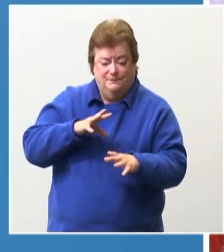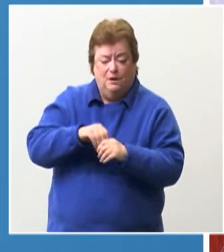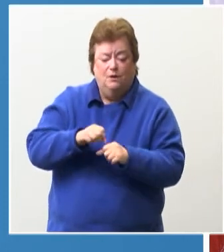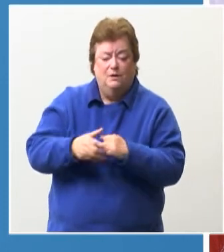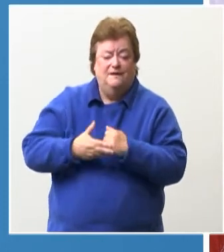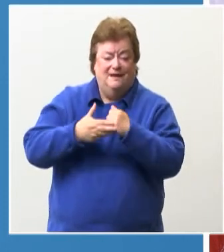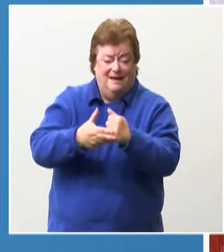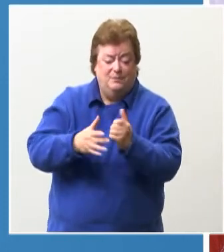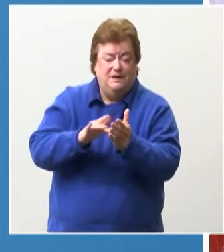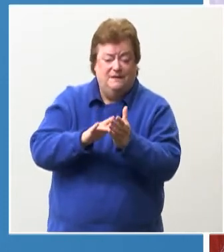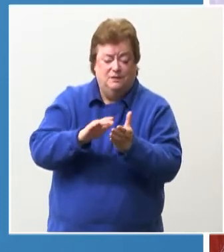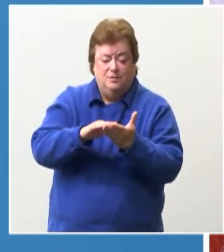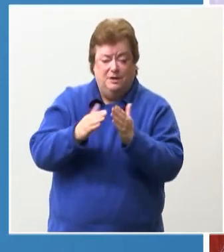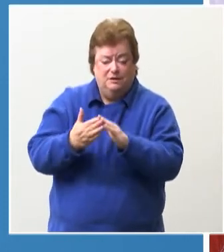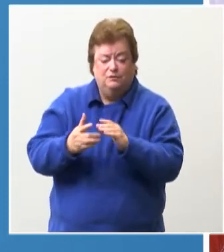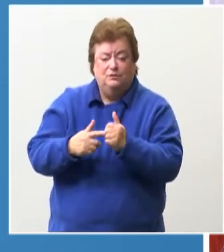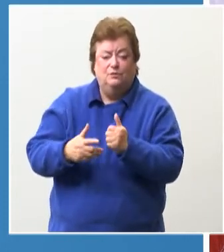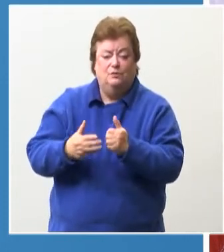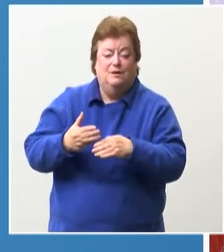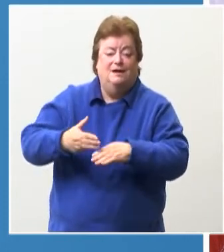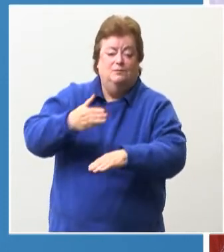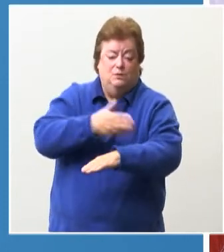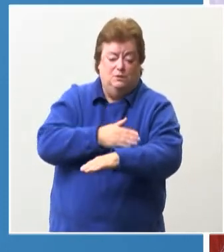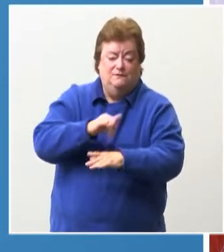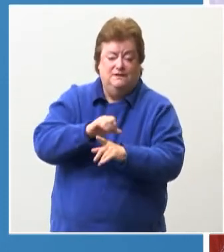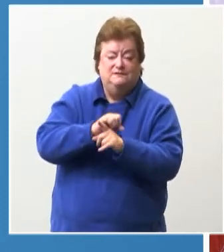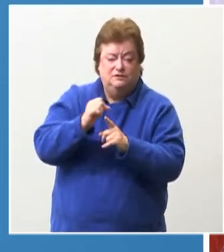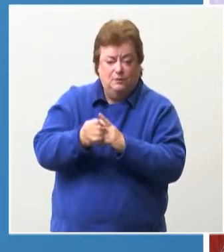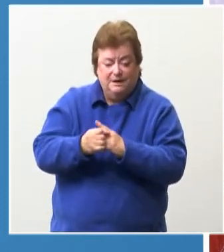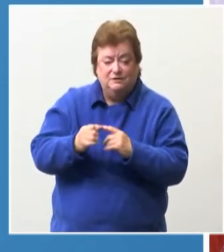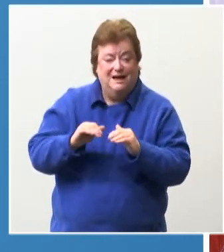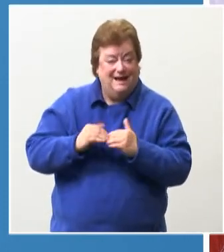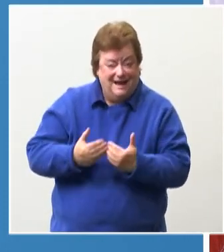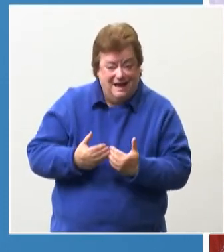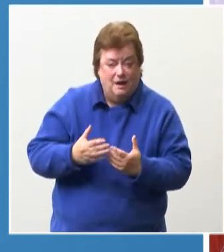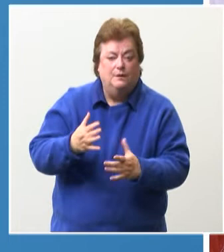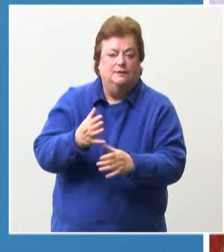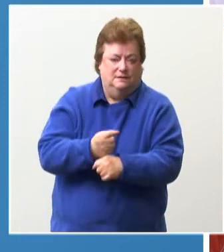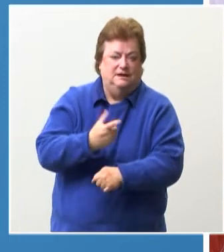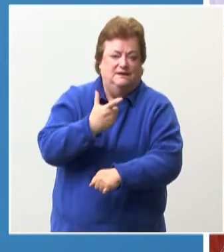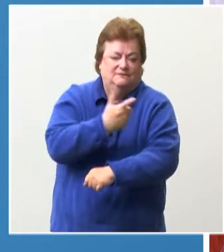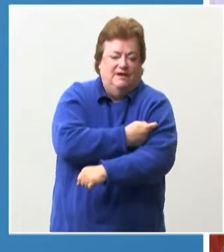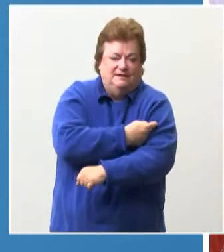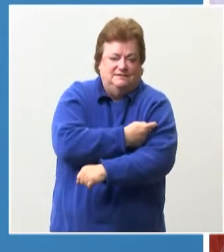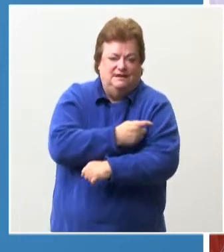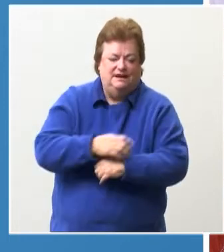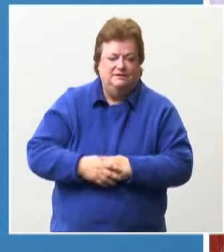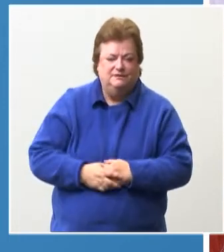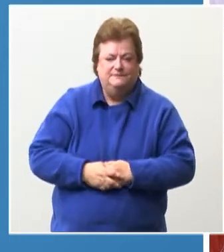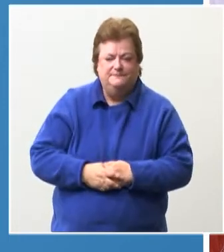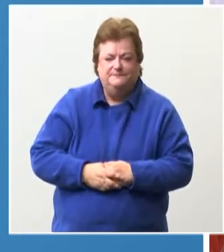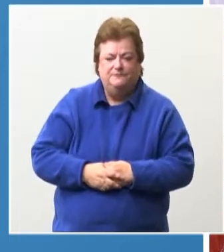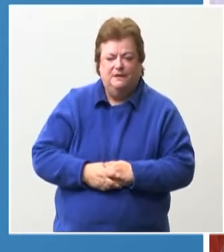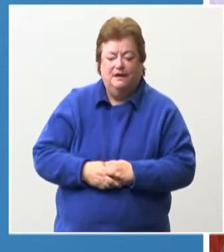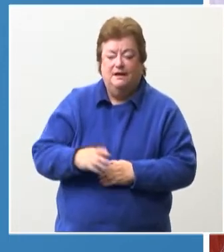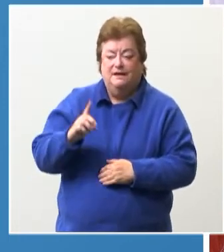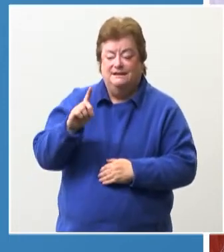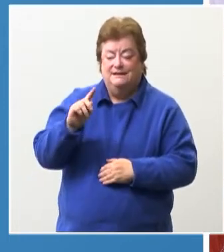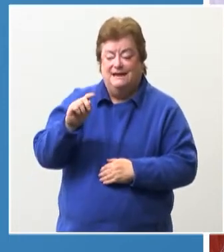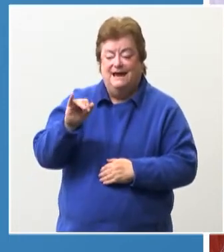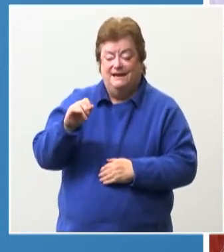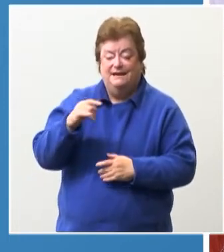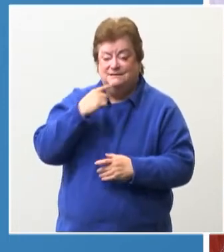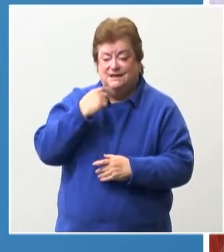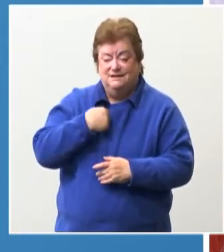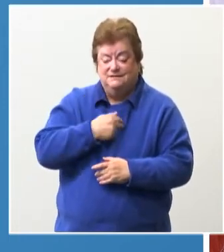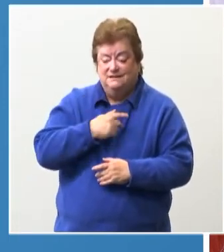and improving the situation by getting vaccinated. Again, state data tells us that